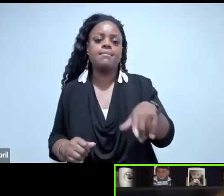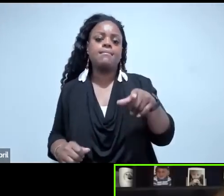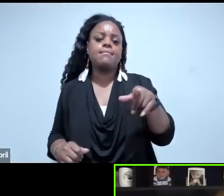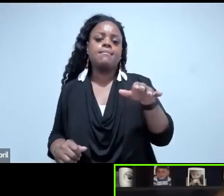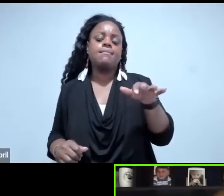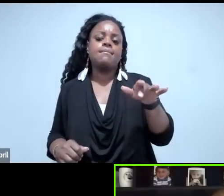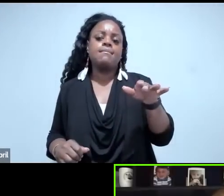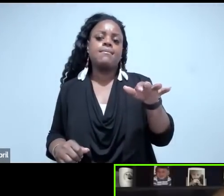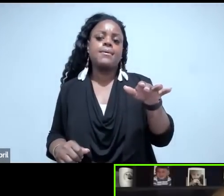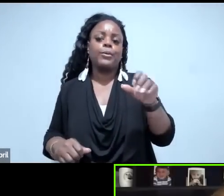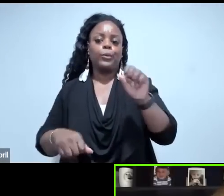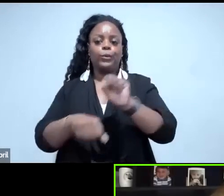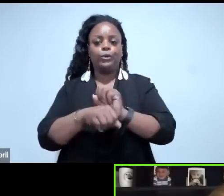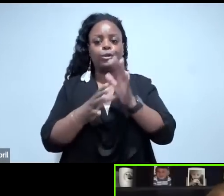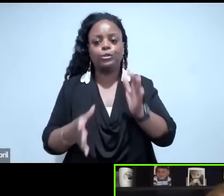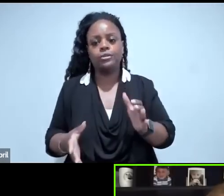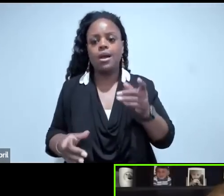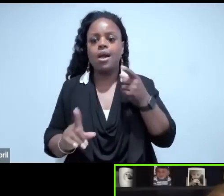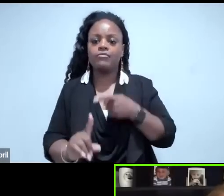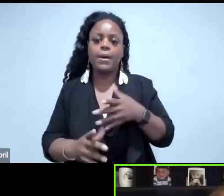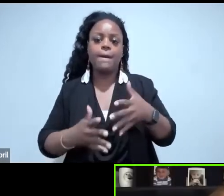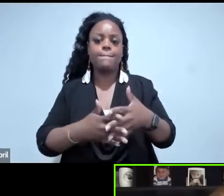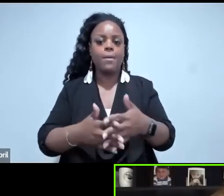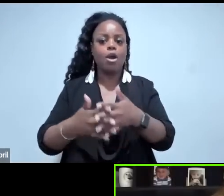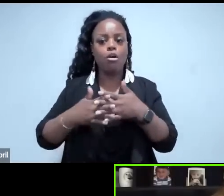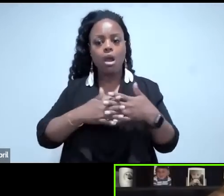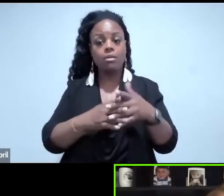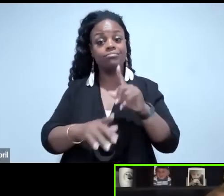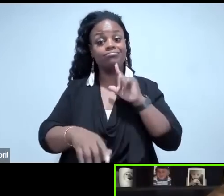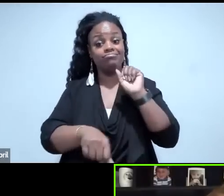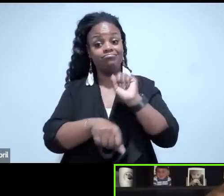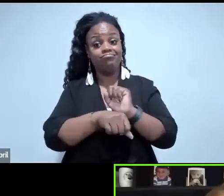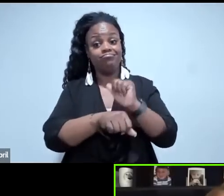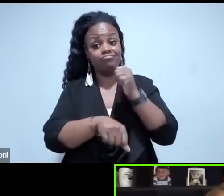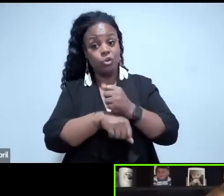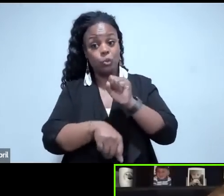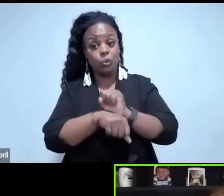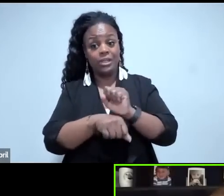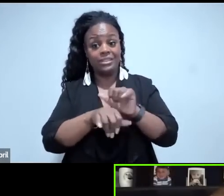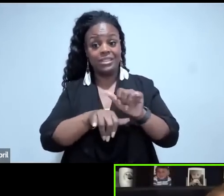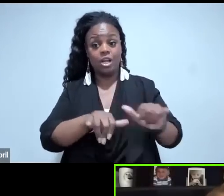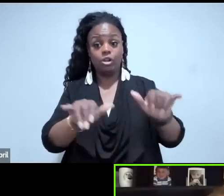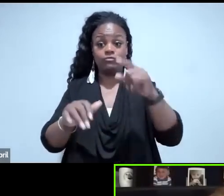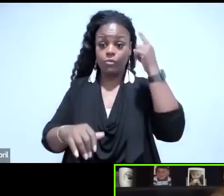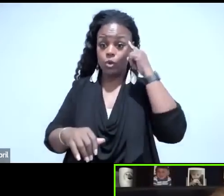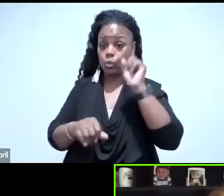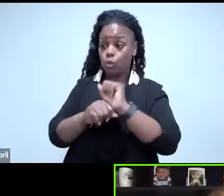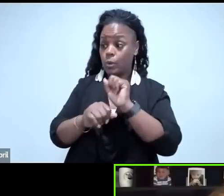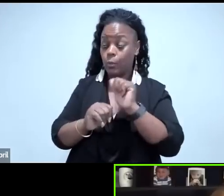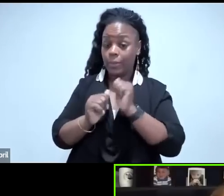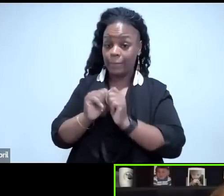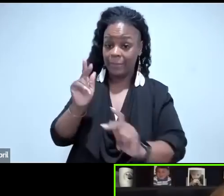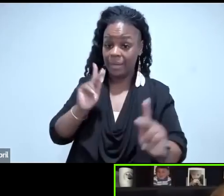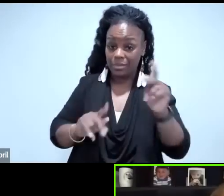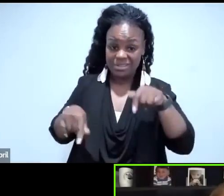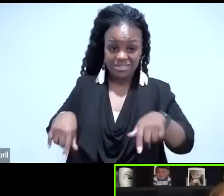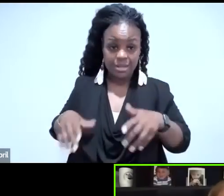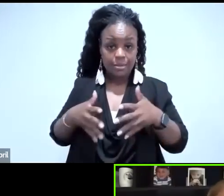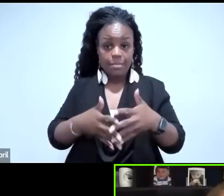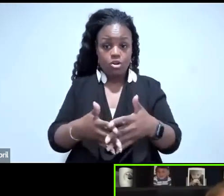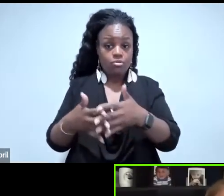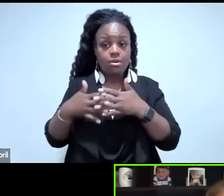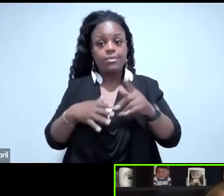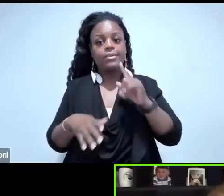certain standards for working people in this country, for the bargain that if you give of your life